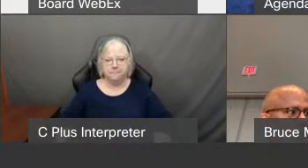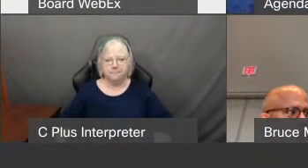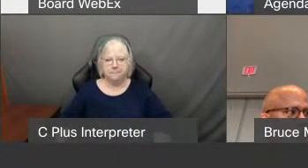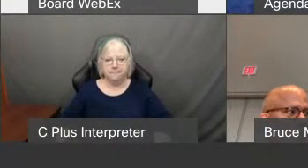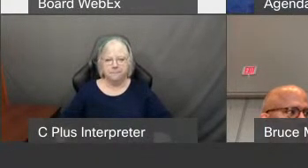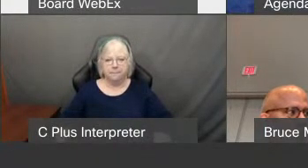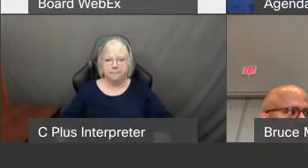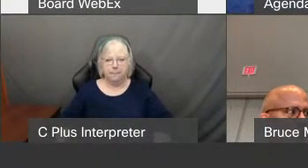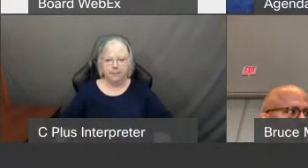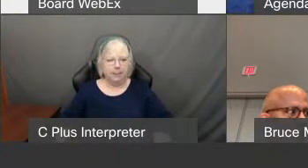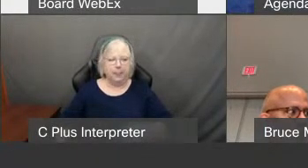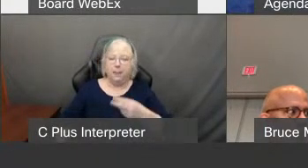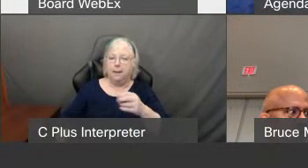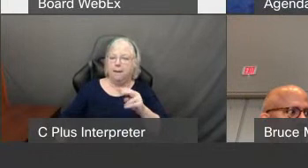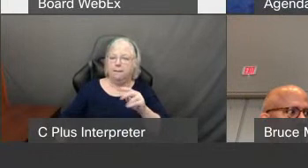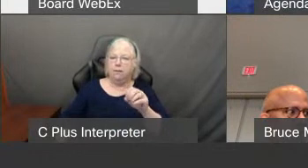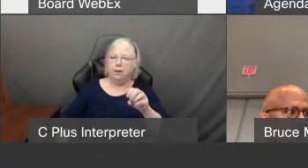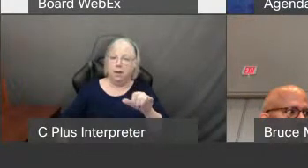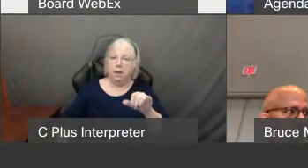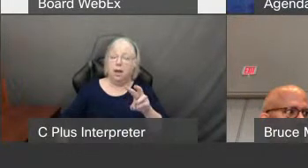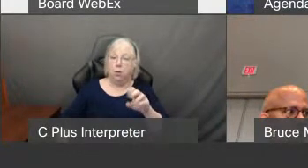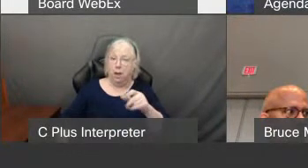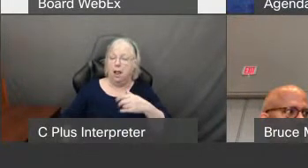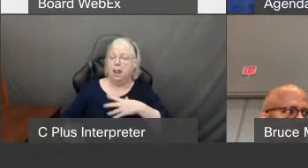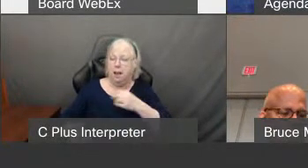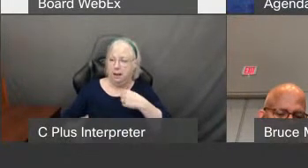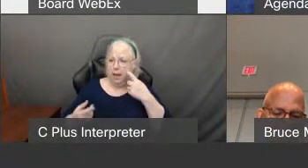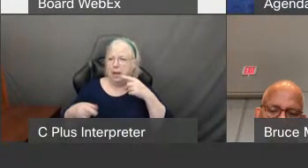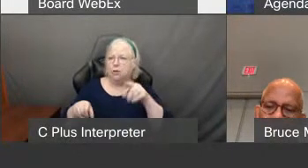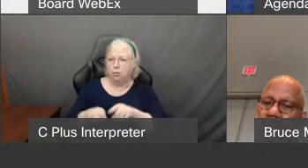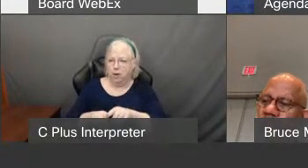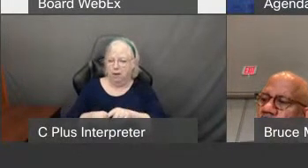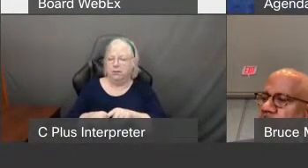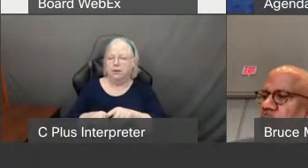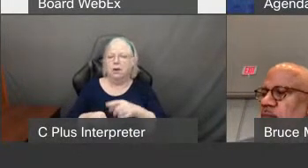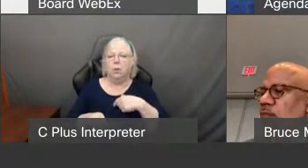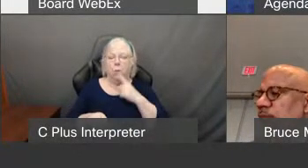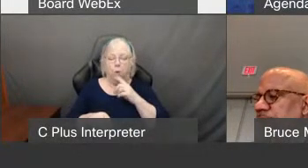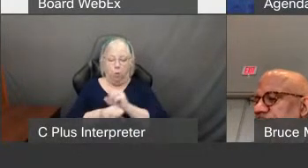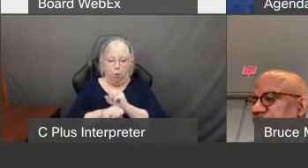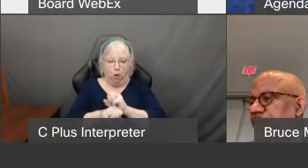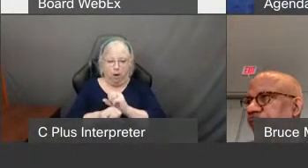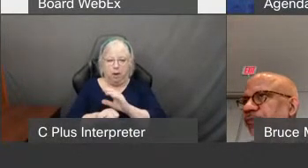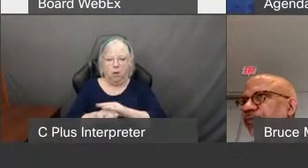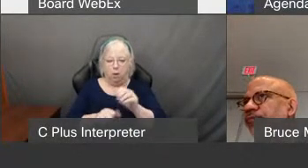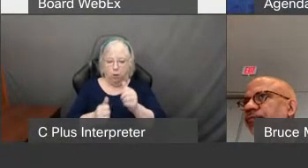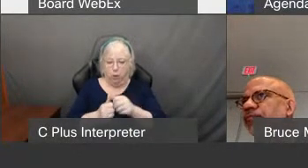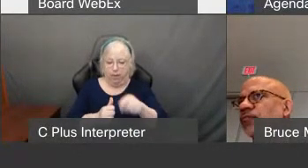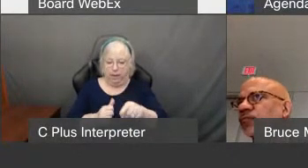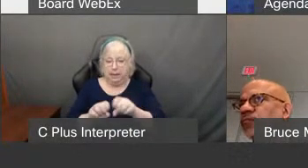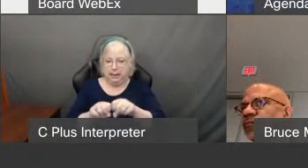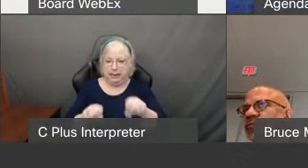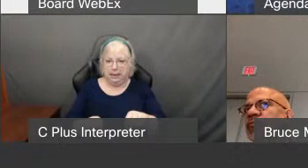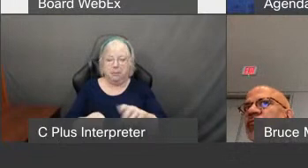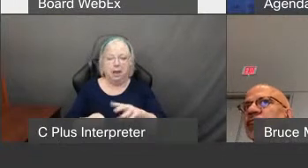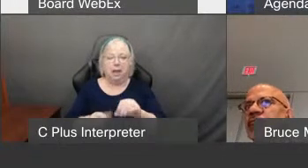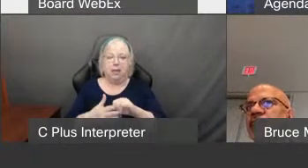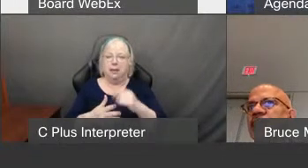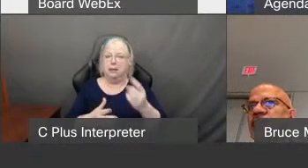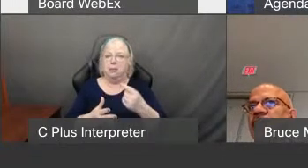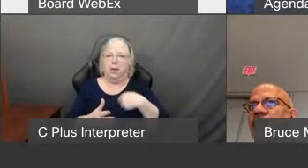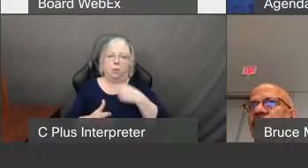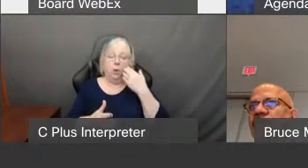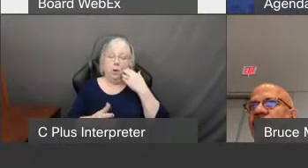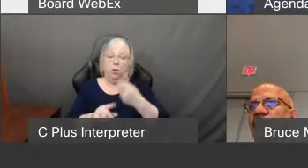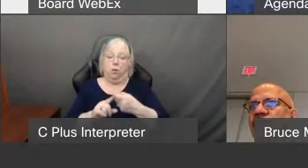And I agree with you. And that's one of the things that we are working on with this system. And that's something that we knew from the beginning with this